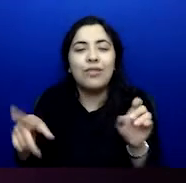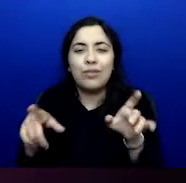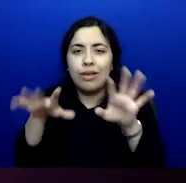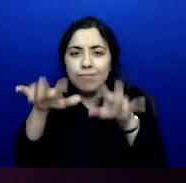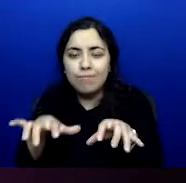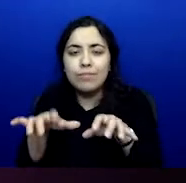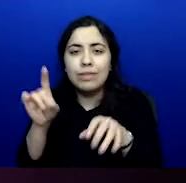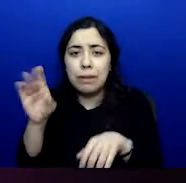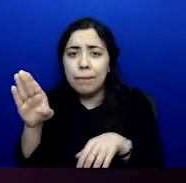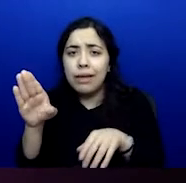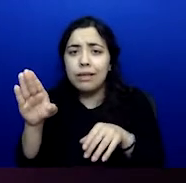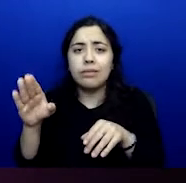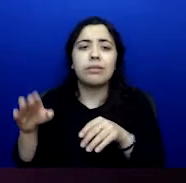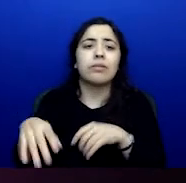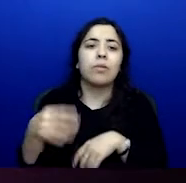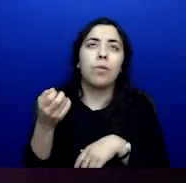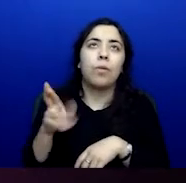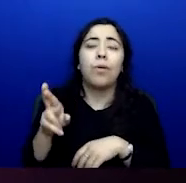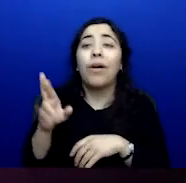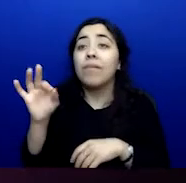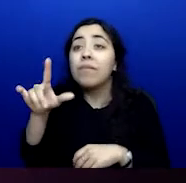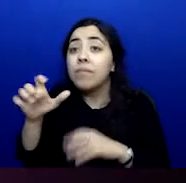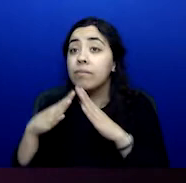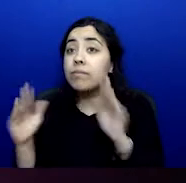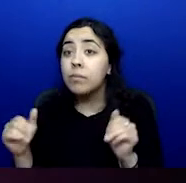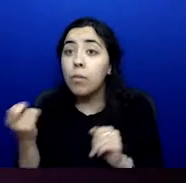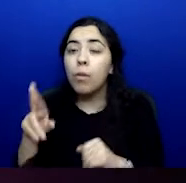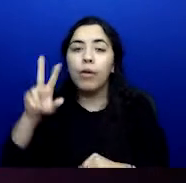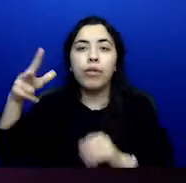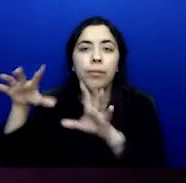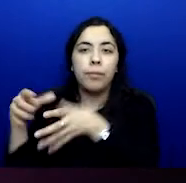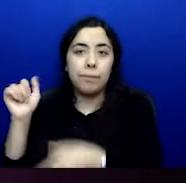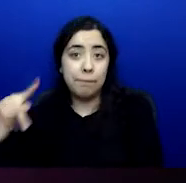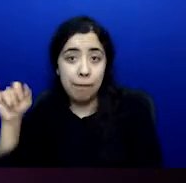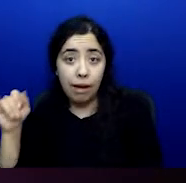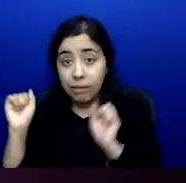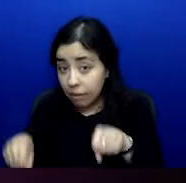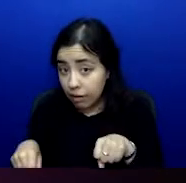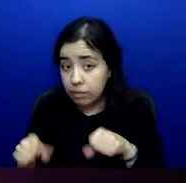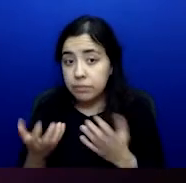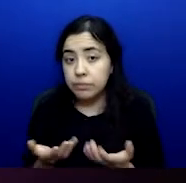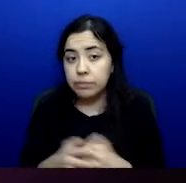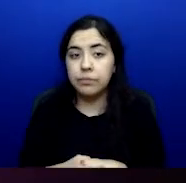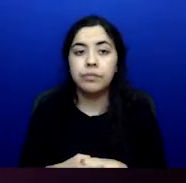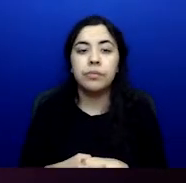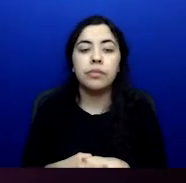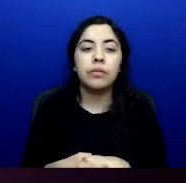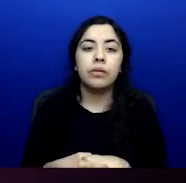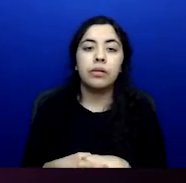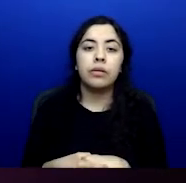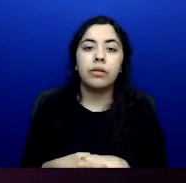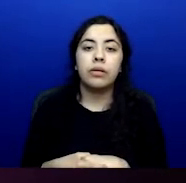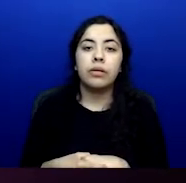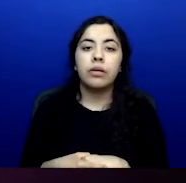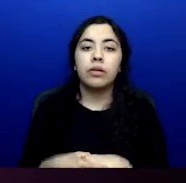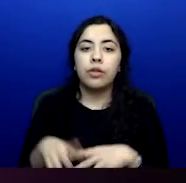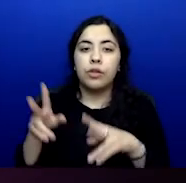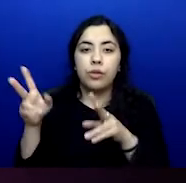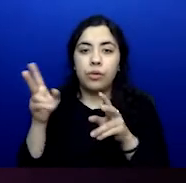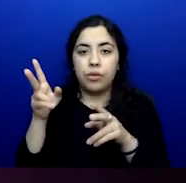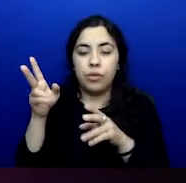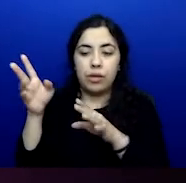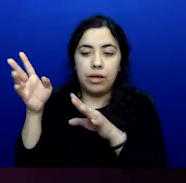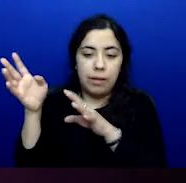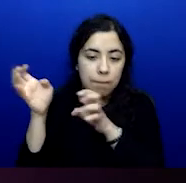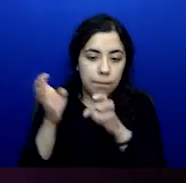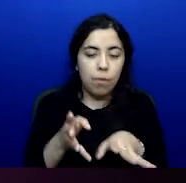database or a file system or a third-party API. And then you import that function directly